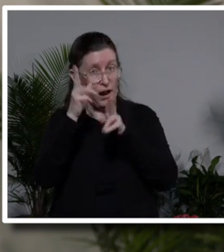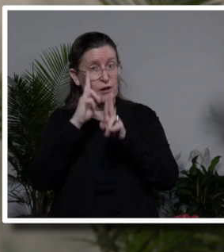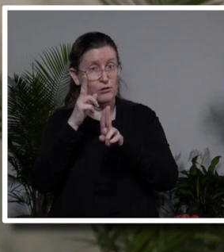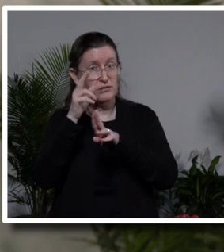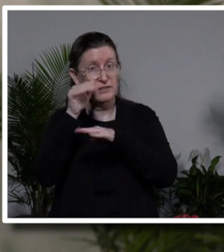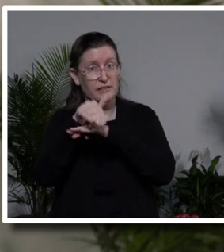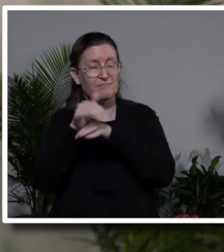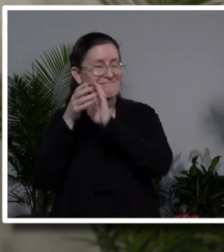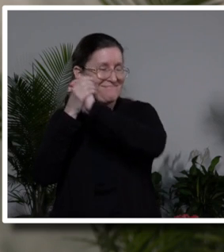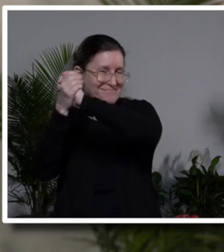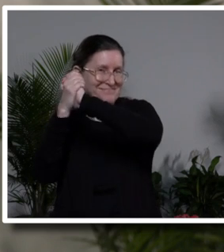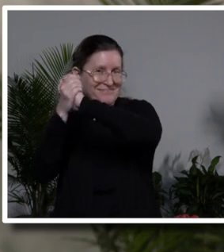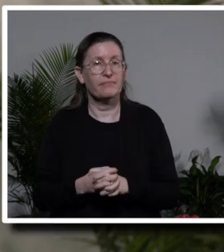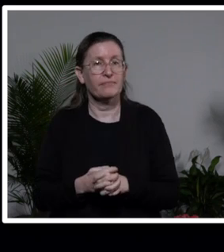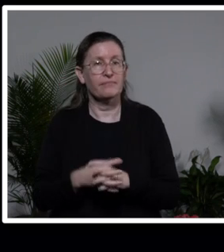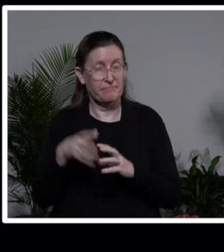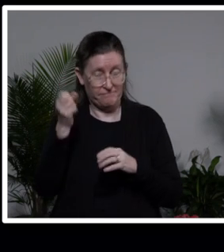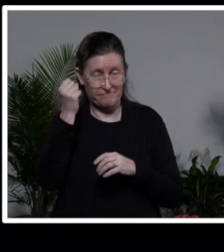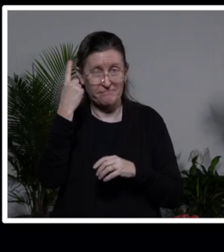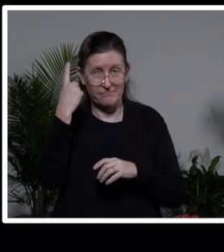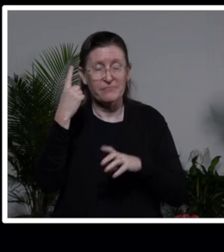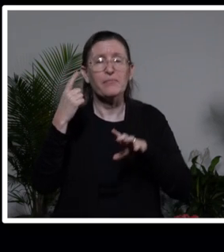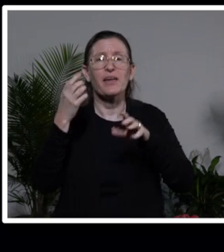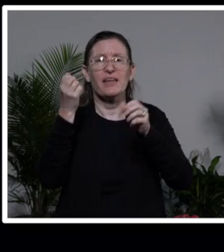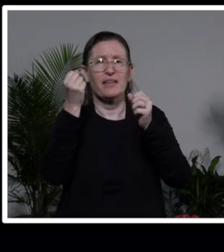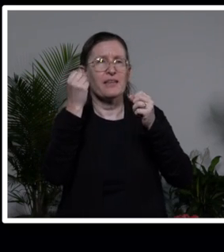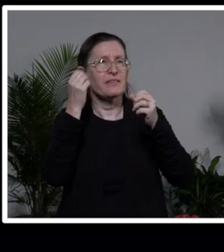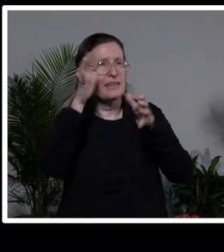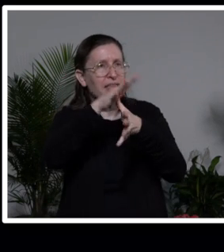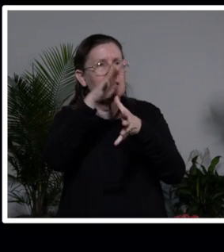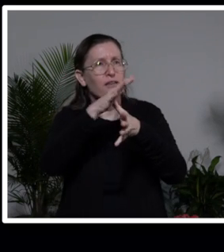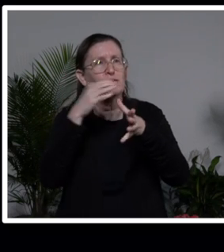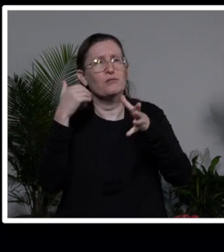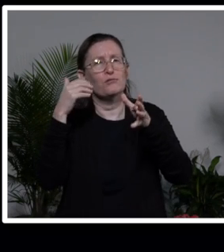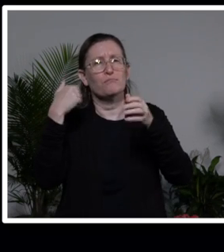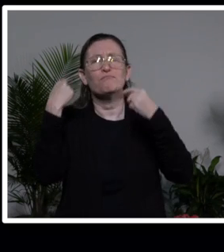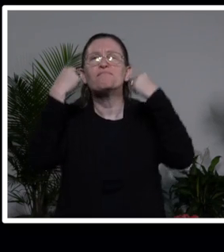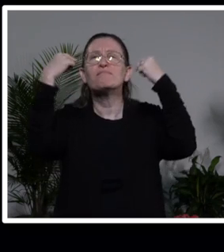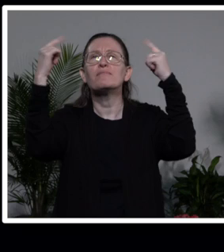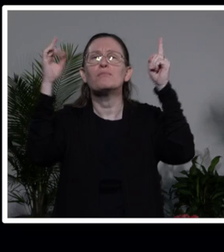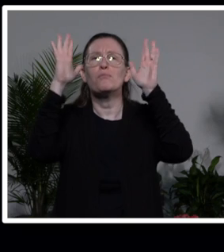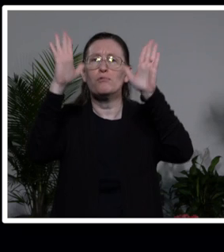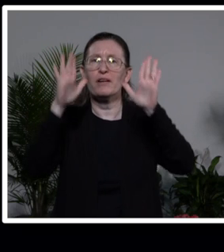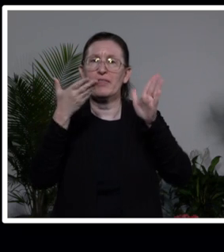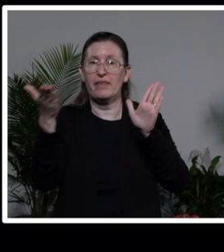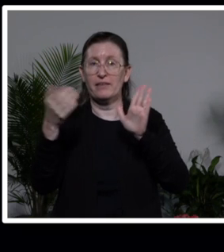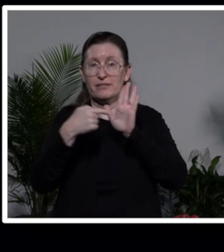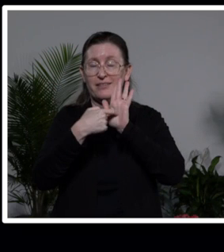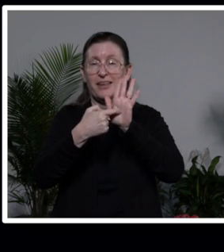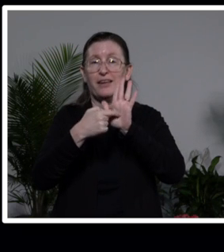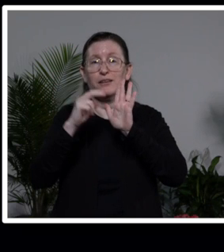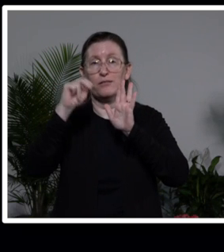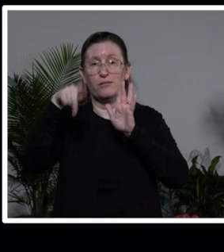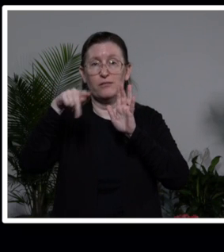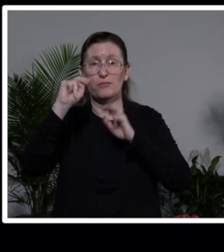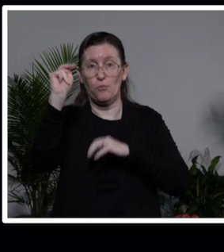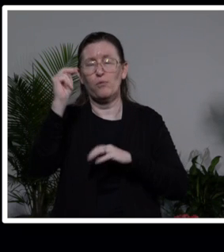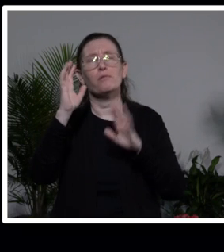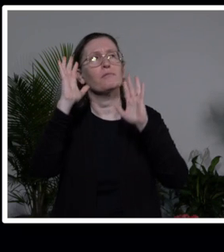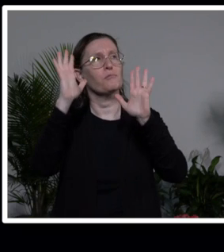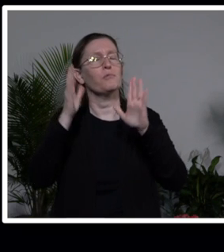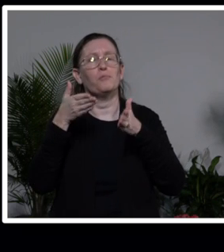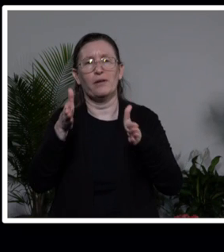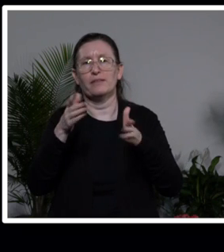Honors Evening, congratulations. As you can see, these seniors have achieved great things and represented North High in countless